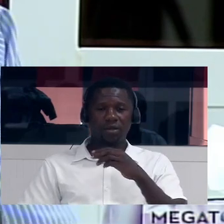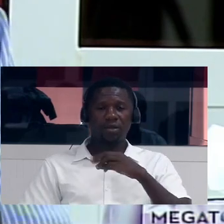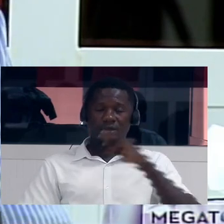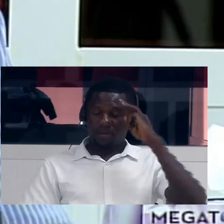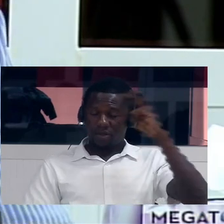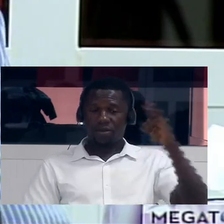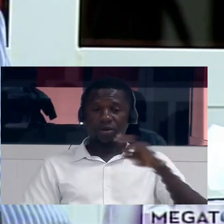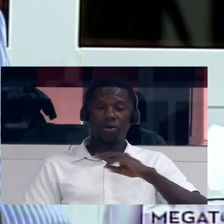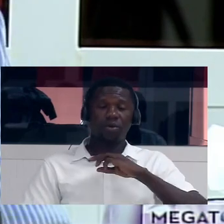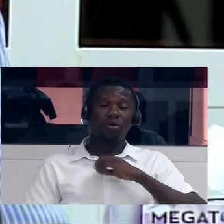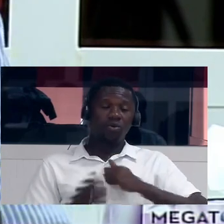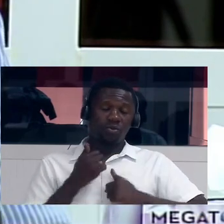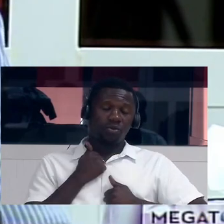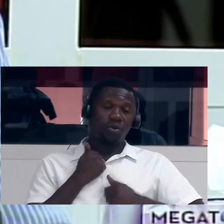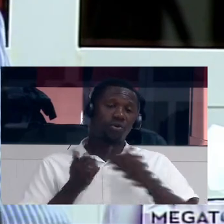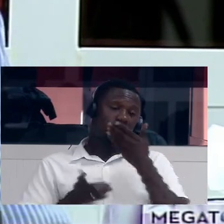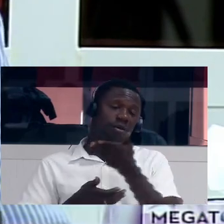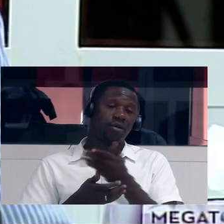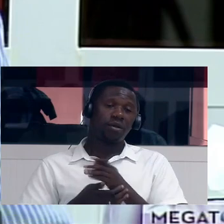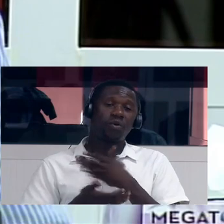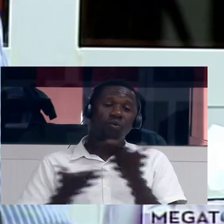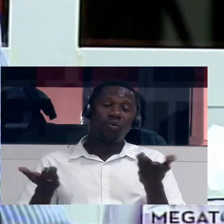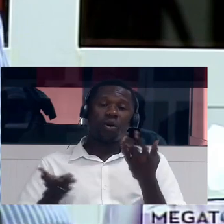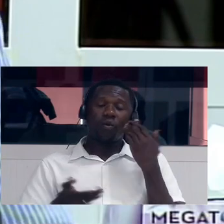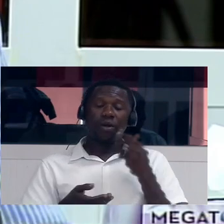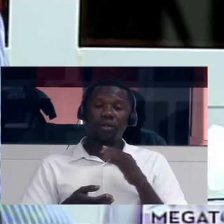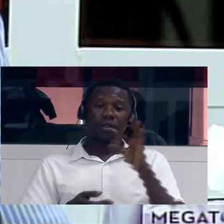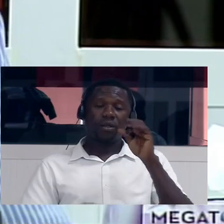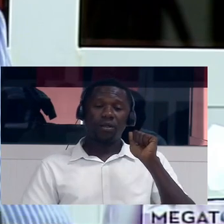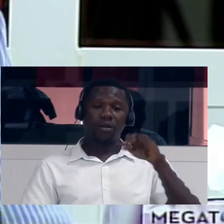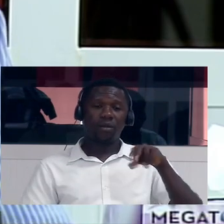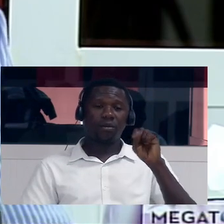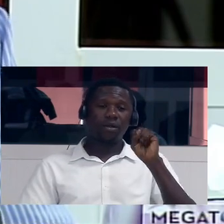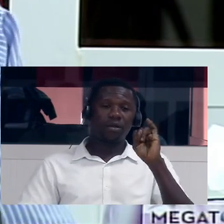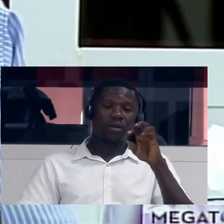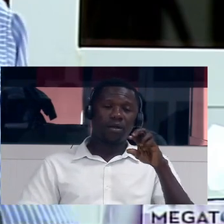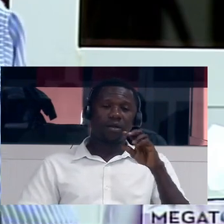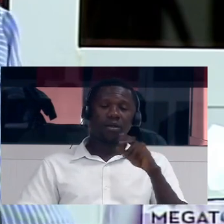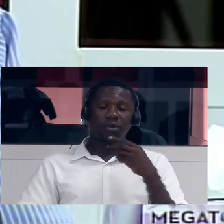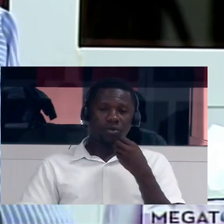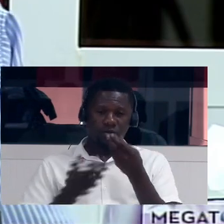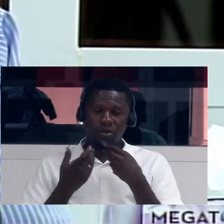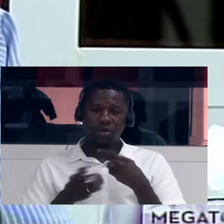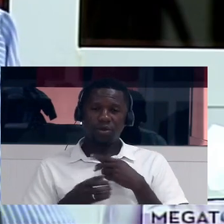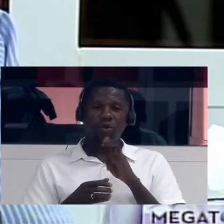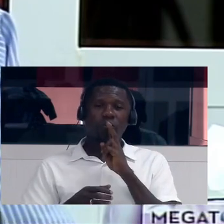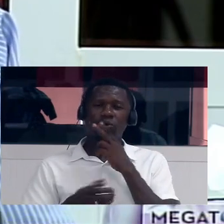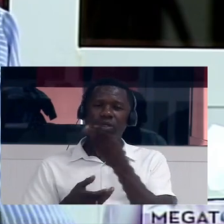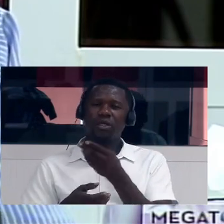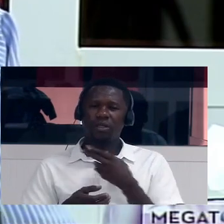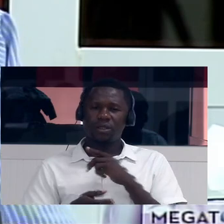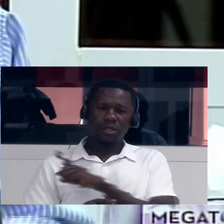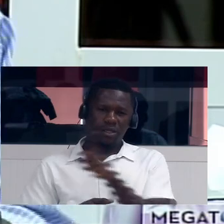why when Tamsir told me that they messed it up, I said, who? He said, they. I went and I said, who was on the